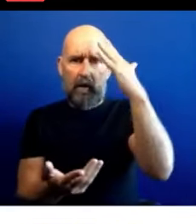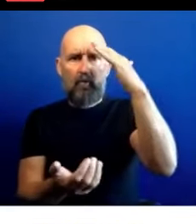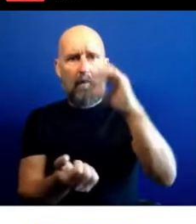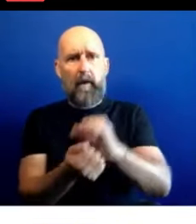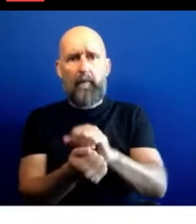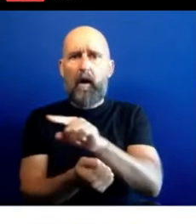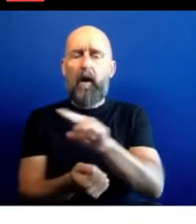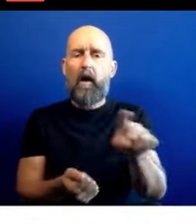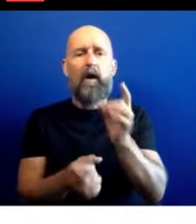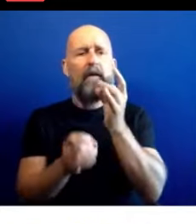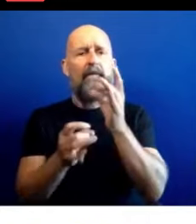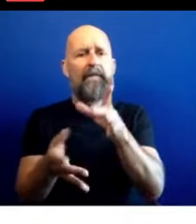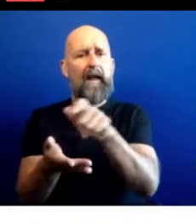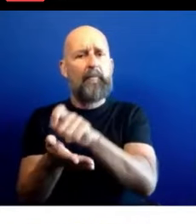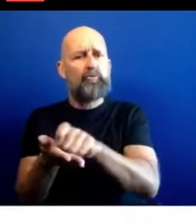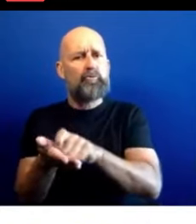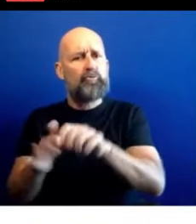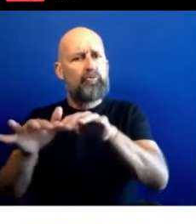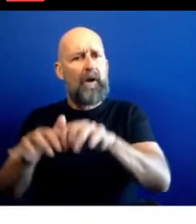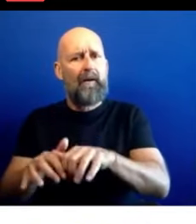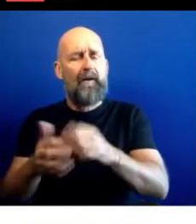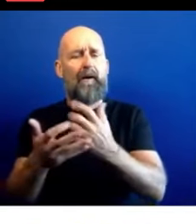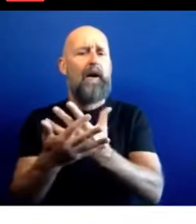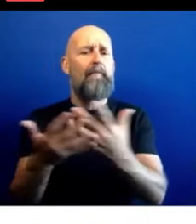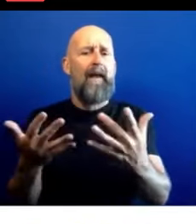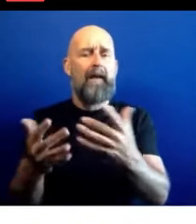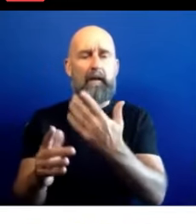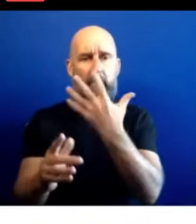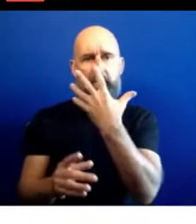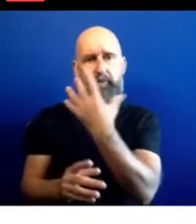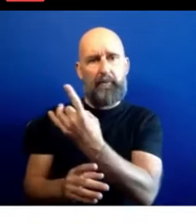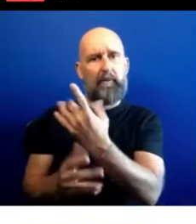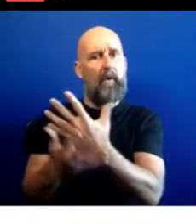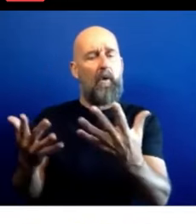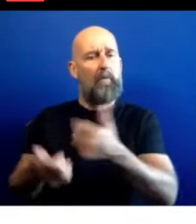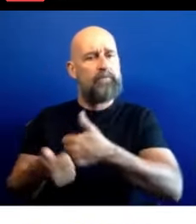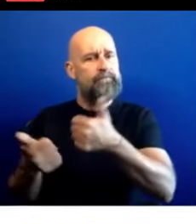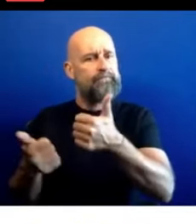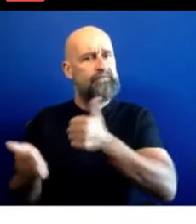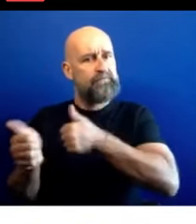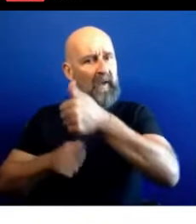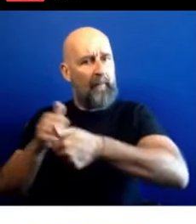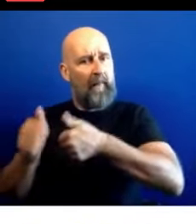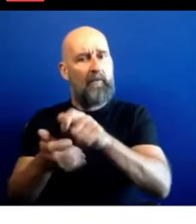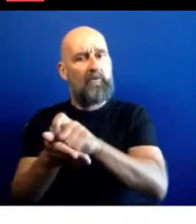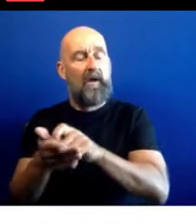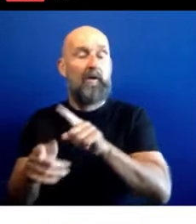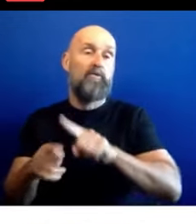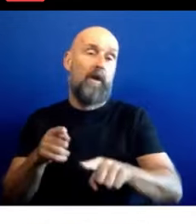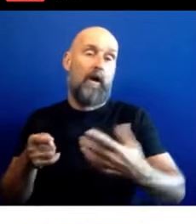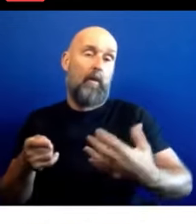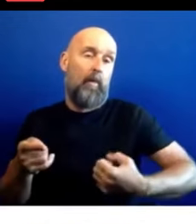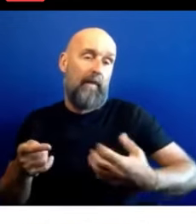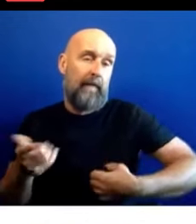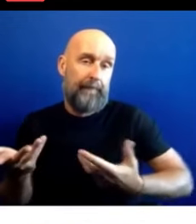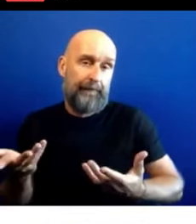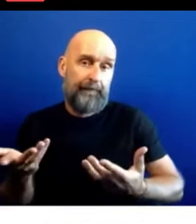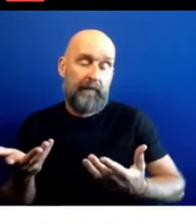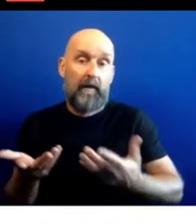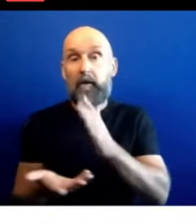famous screenwriter, there are many, many more unknown or less well-known writers just trying to make a living. And trust me,